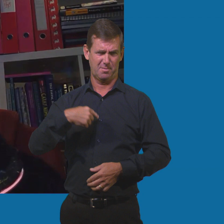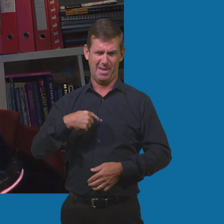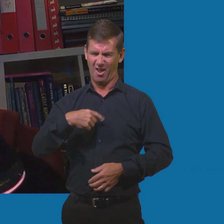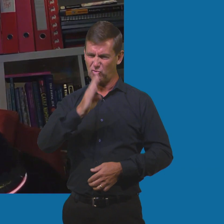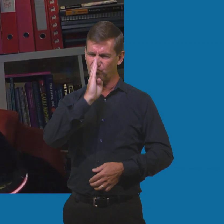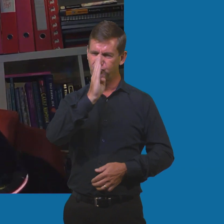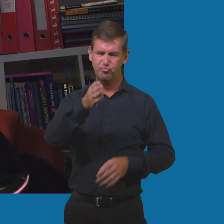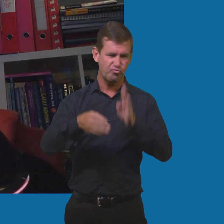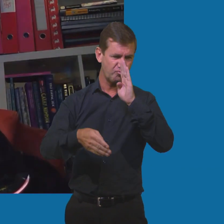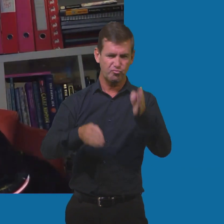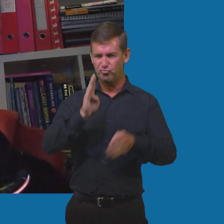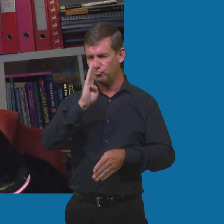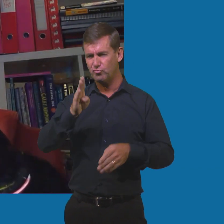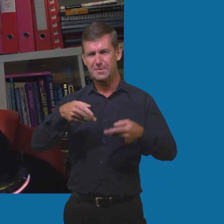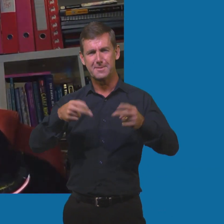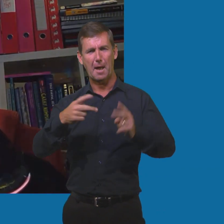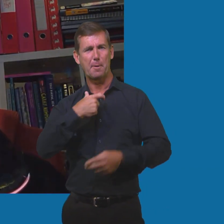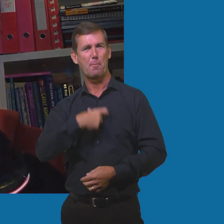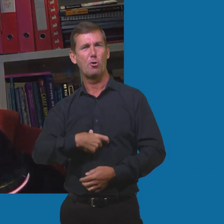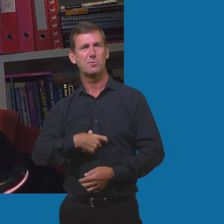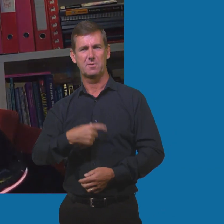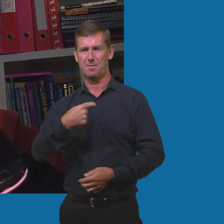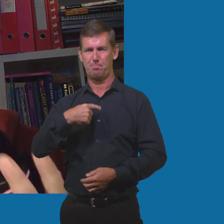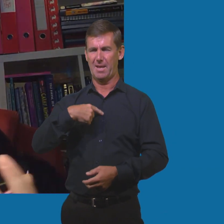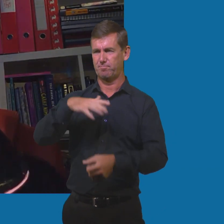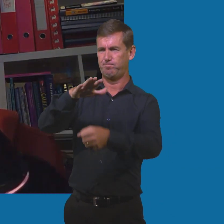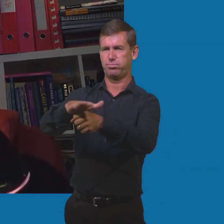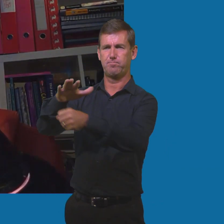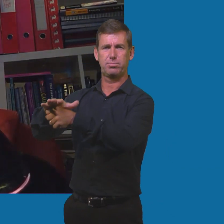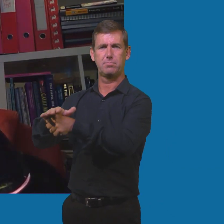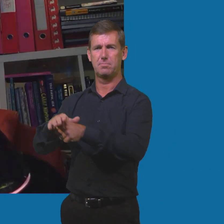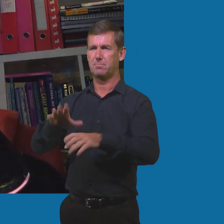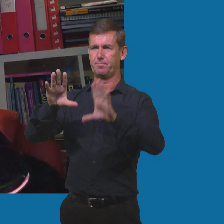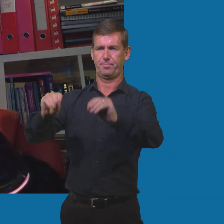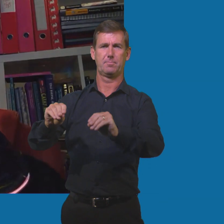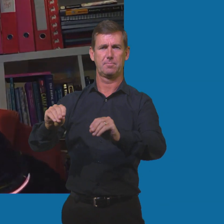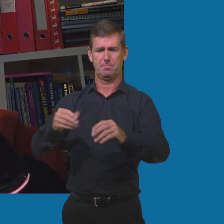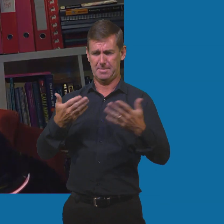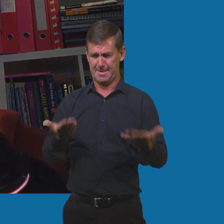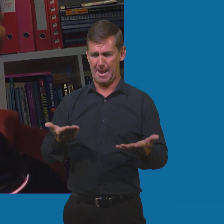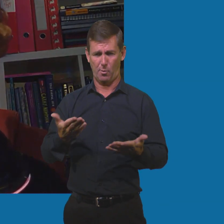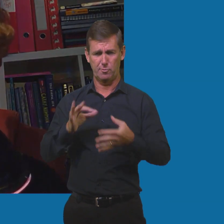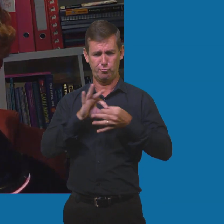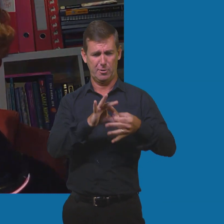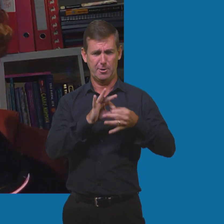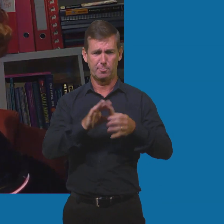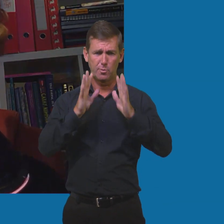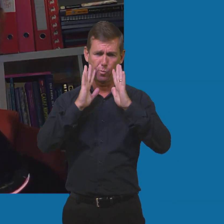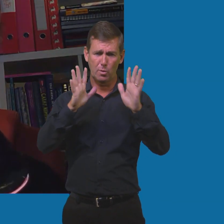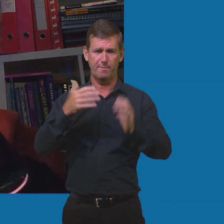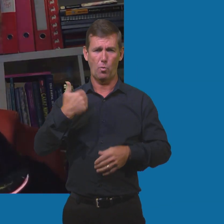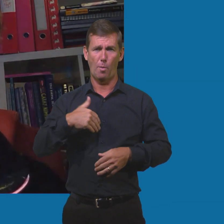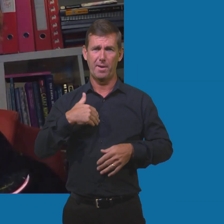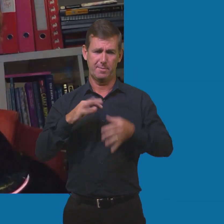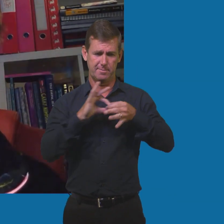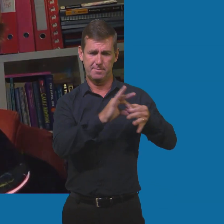I've managed to quell most of that early on. And now I'm quite happily in a relationship with a wonderful woman I've been with for nearly